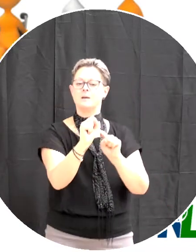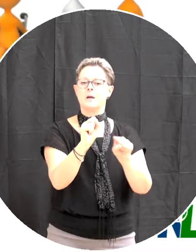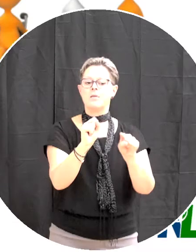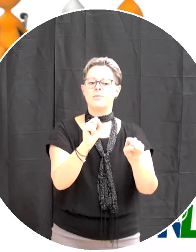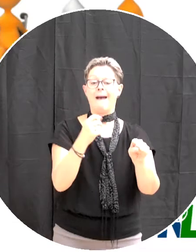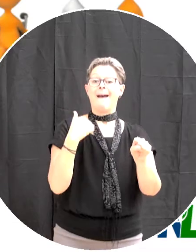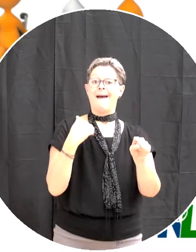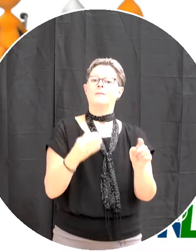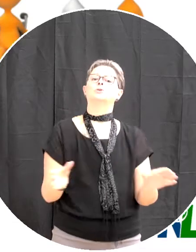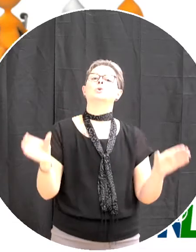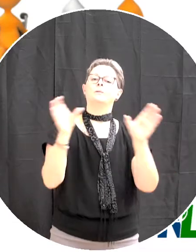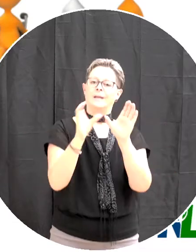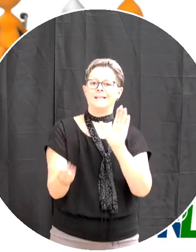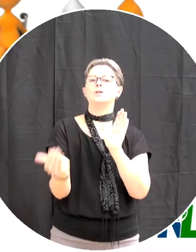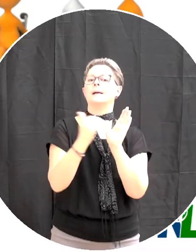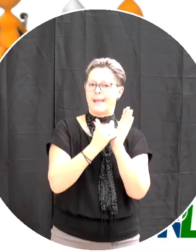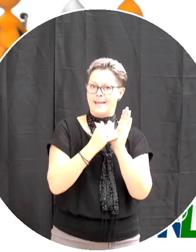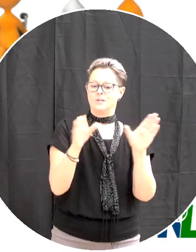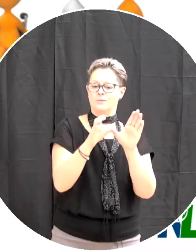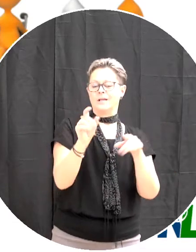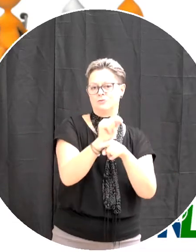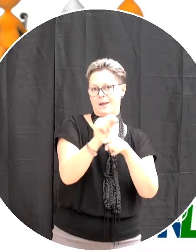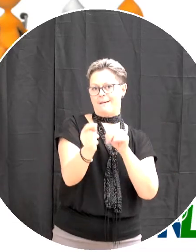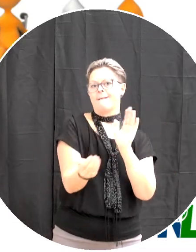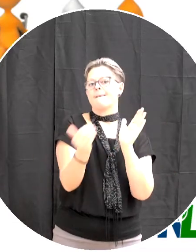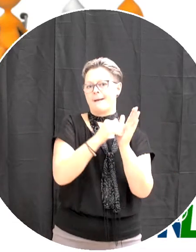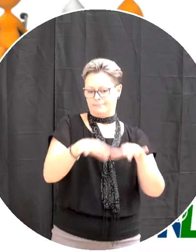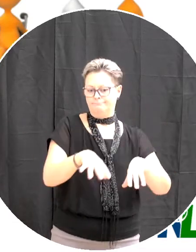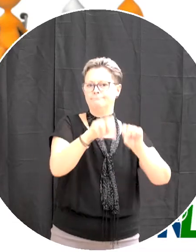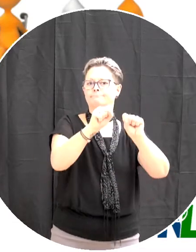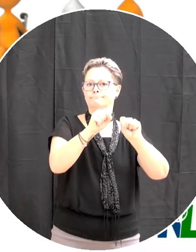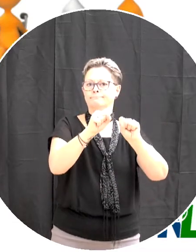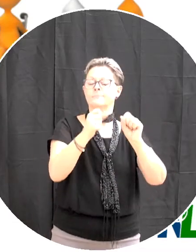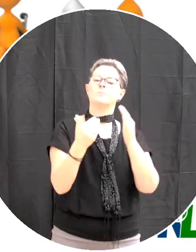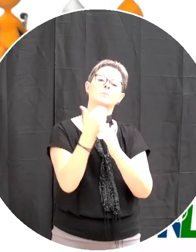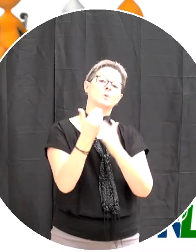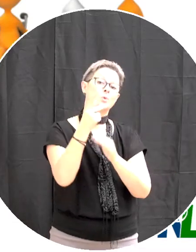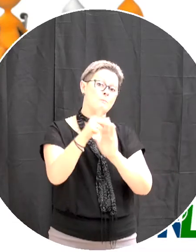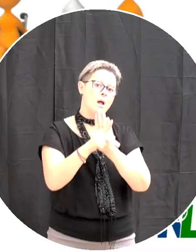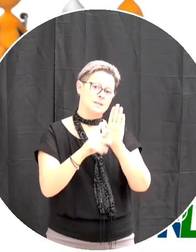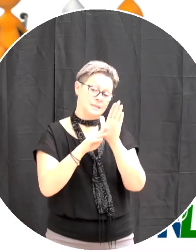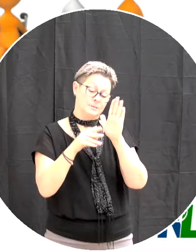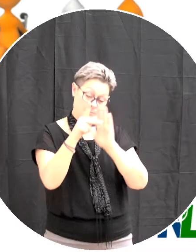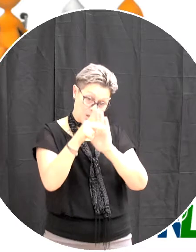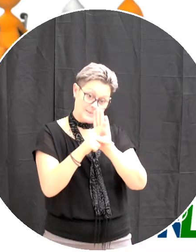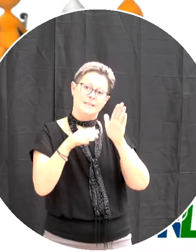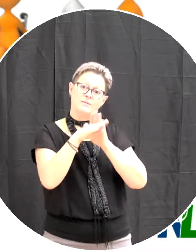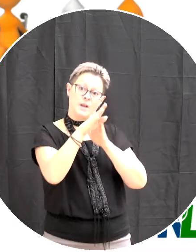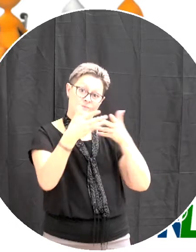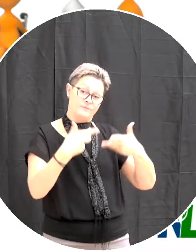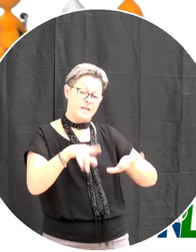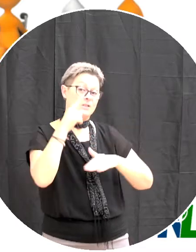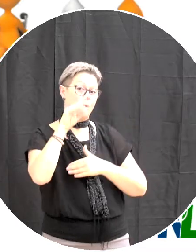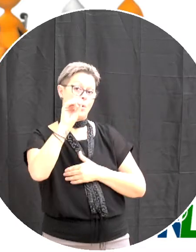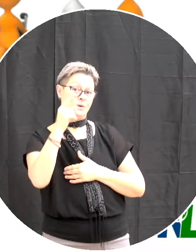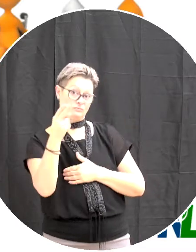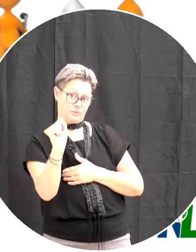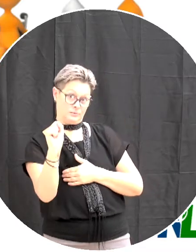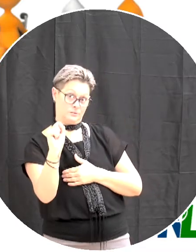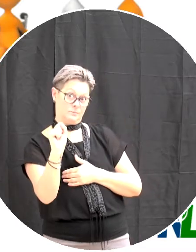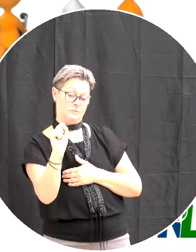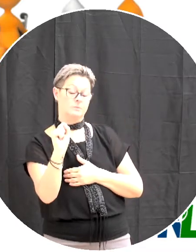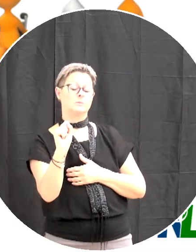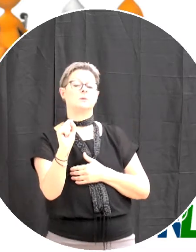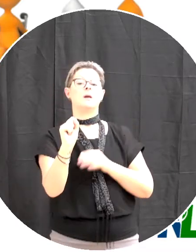certification, recertification, training, and meetings. A new policy has been developed for OH&S and the associated